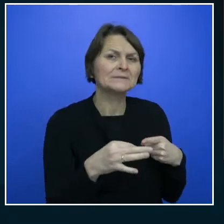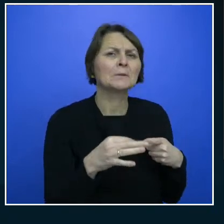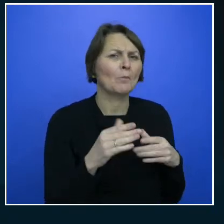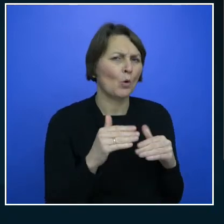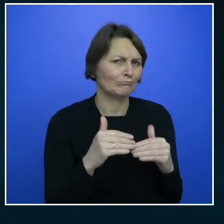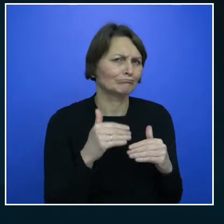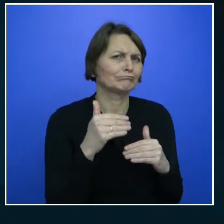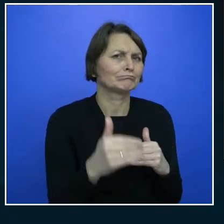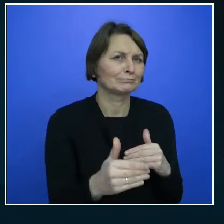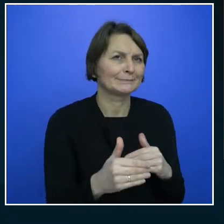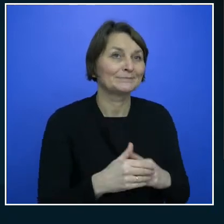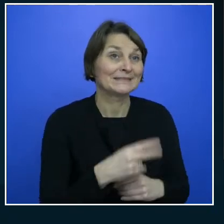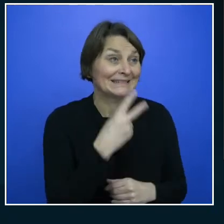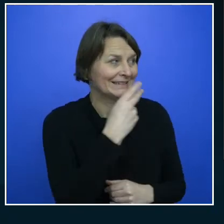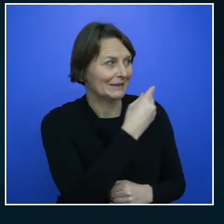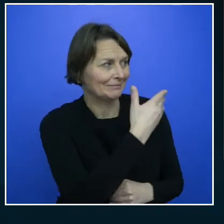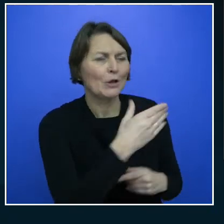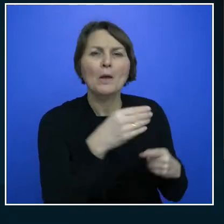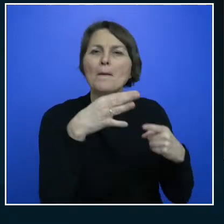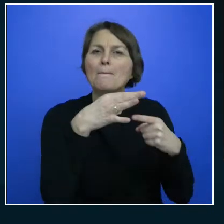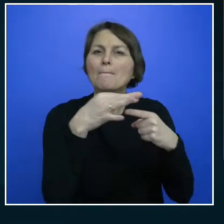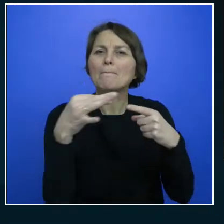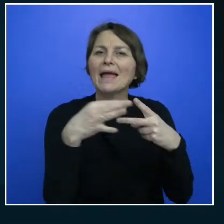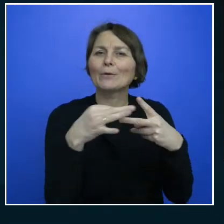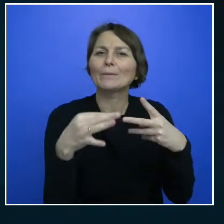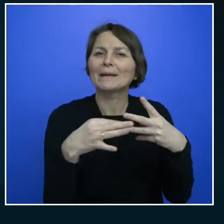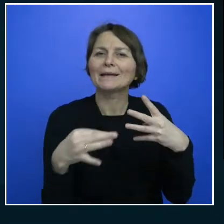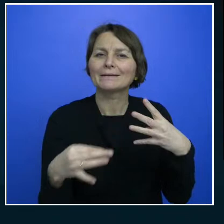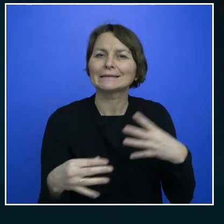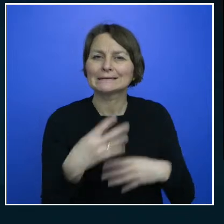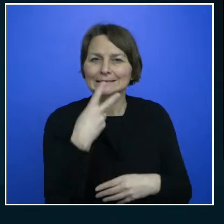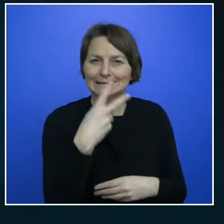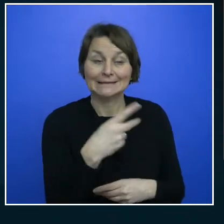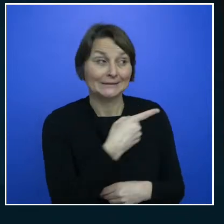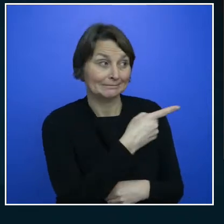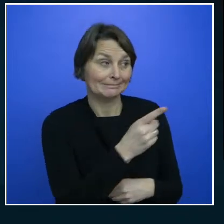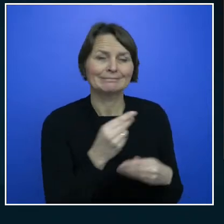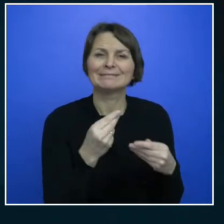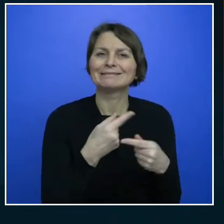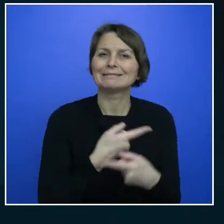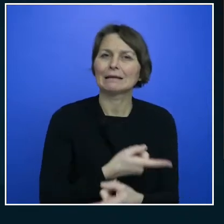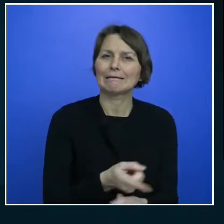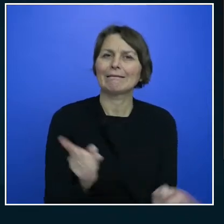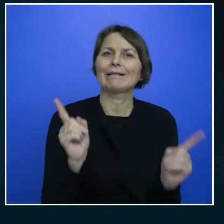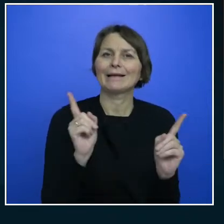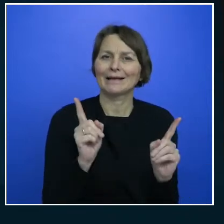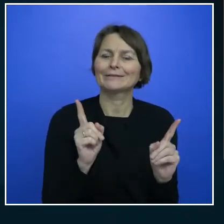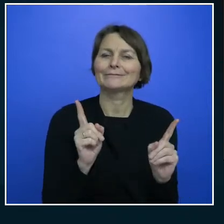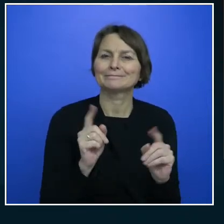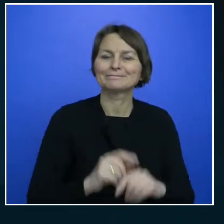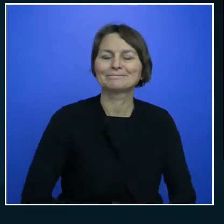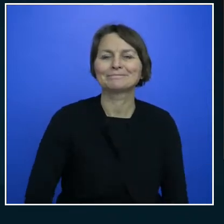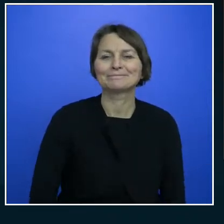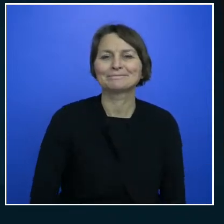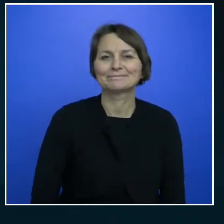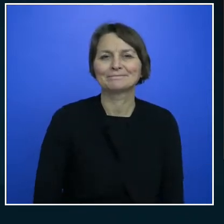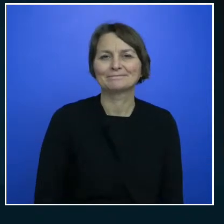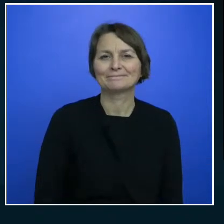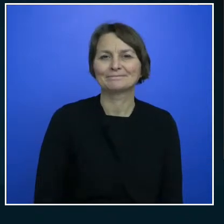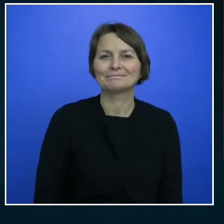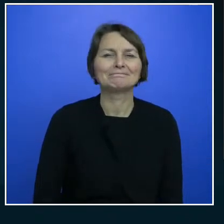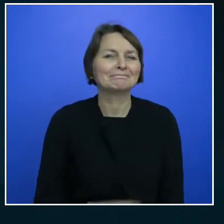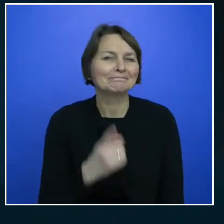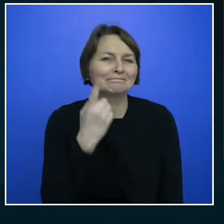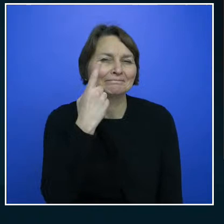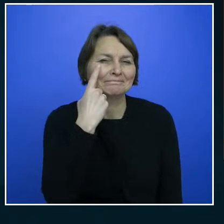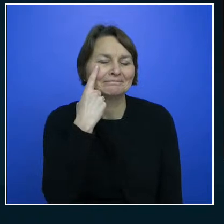see, I have a couple of parameters and variables here that I declare with a couple of default values as well. And also notice that it's super easy